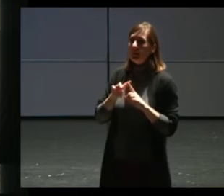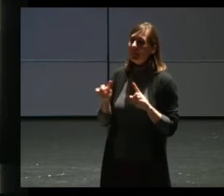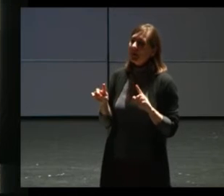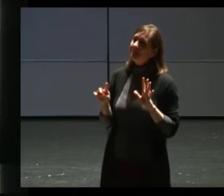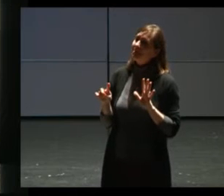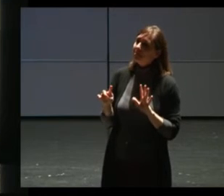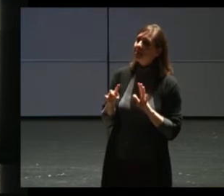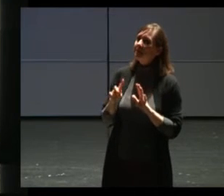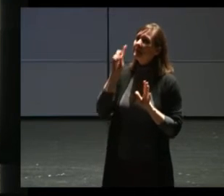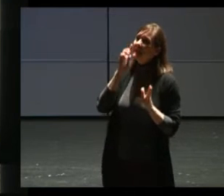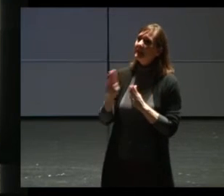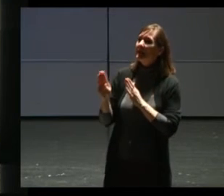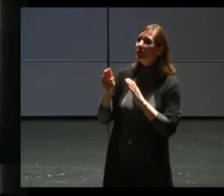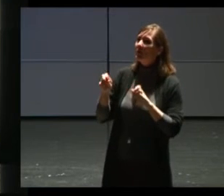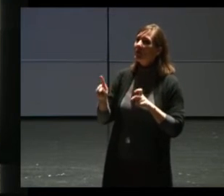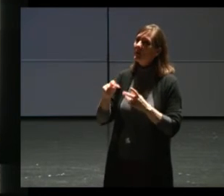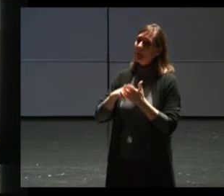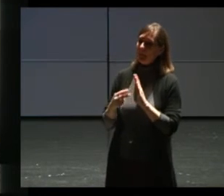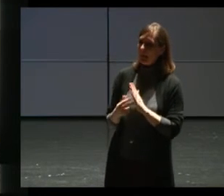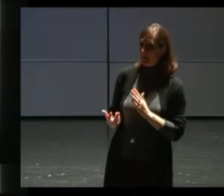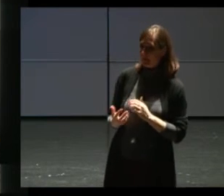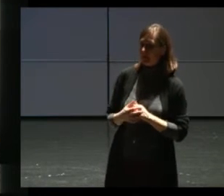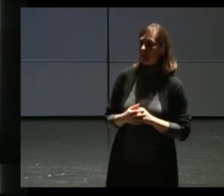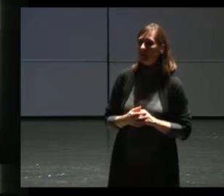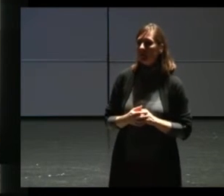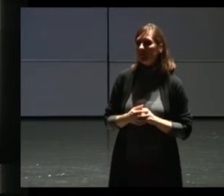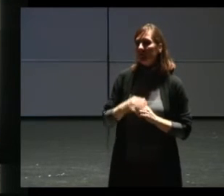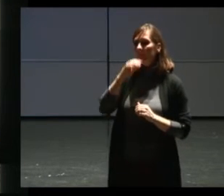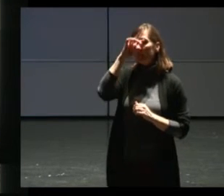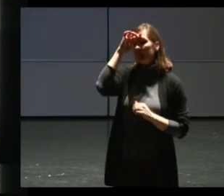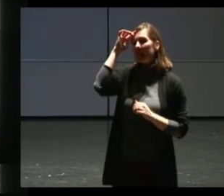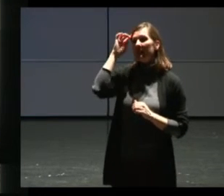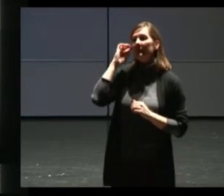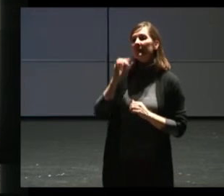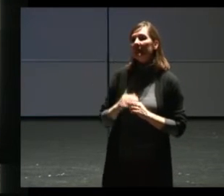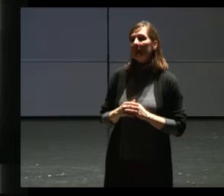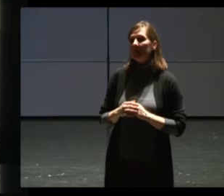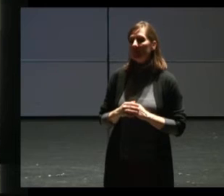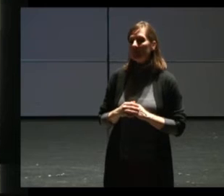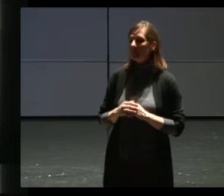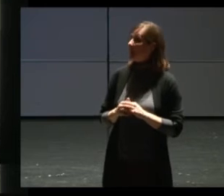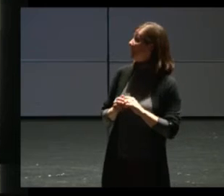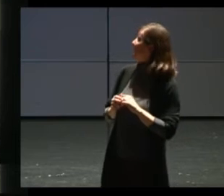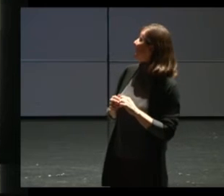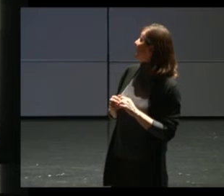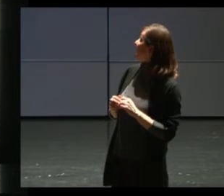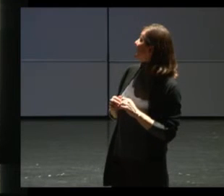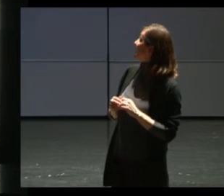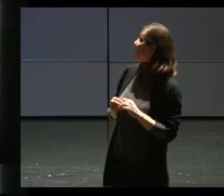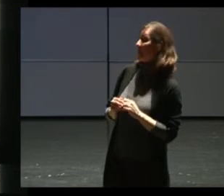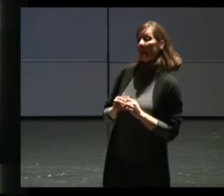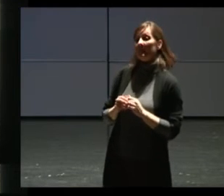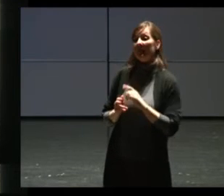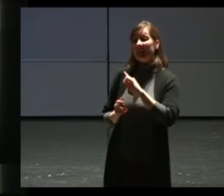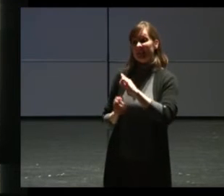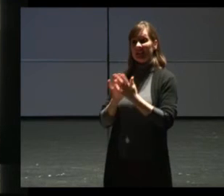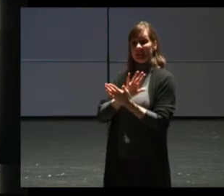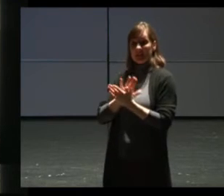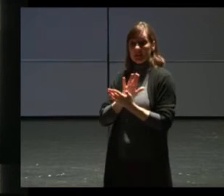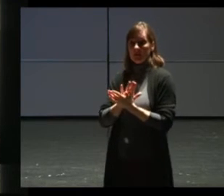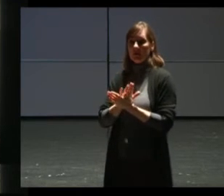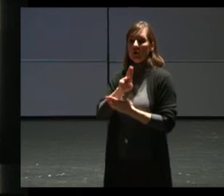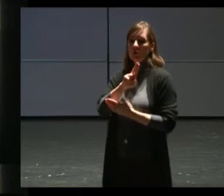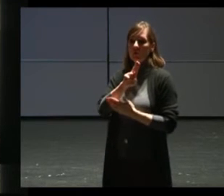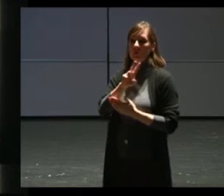is. And what this recognizes is that much like this document, UW System Forward